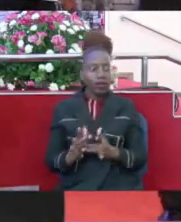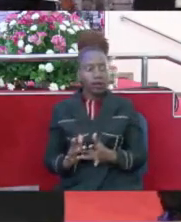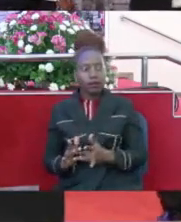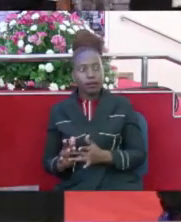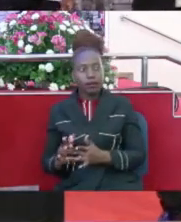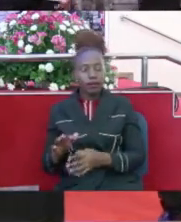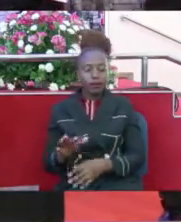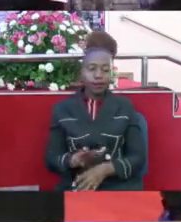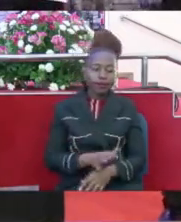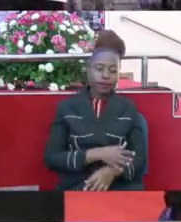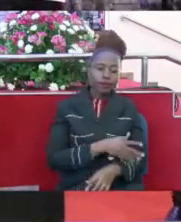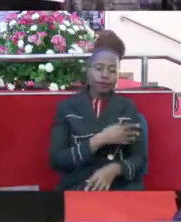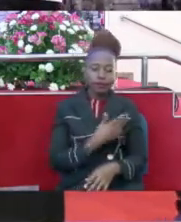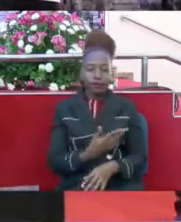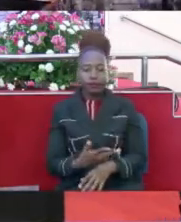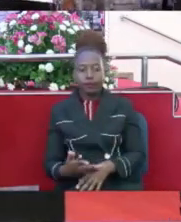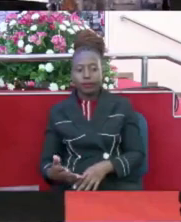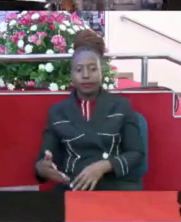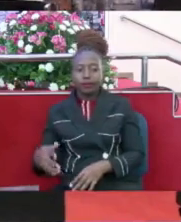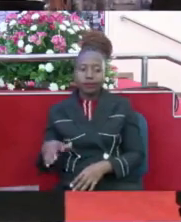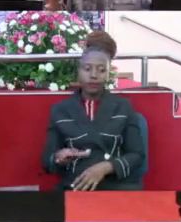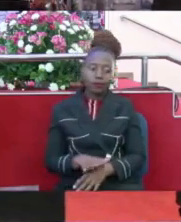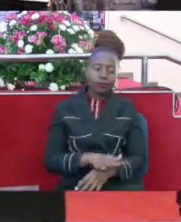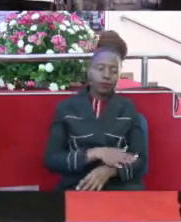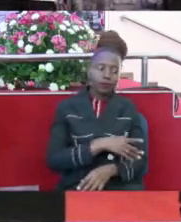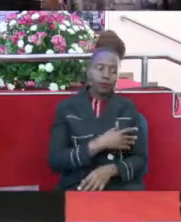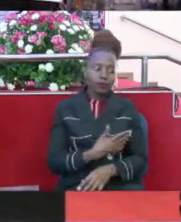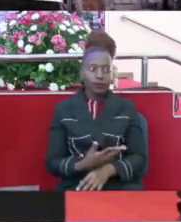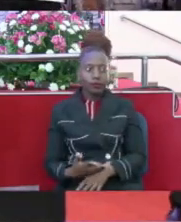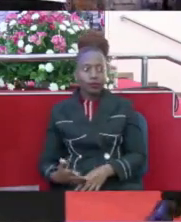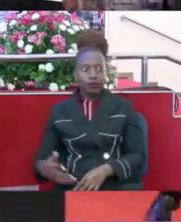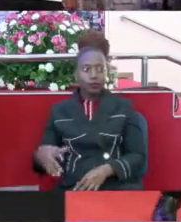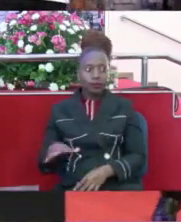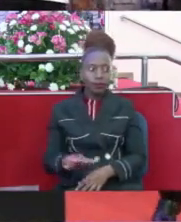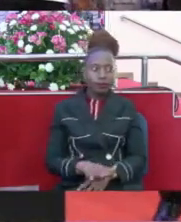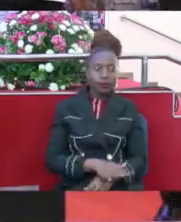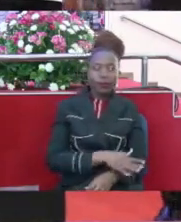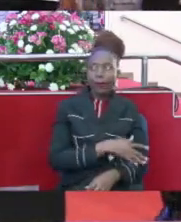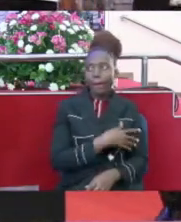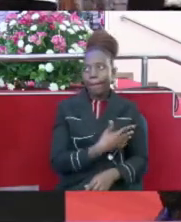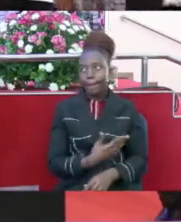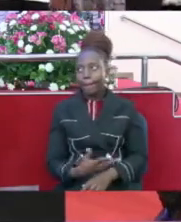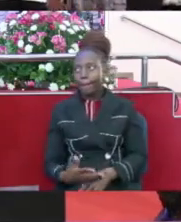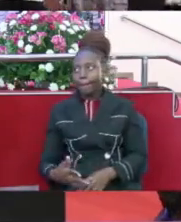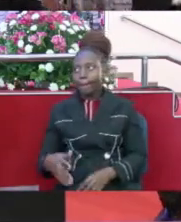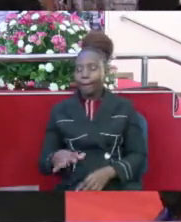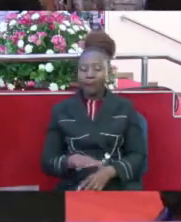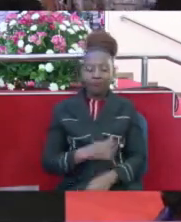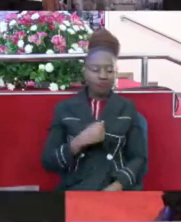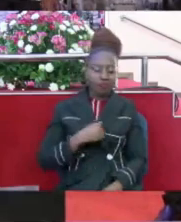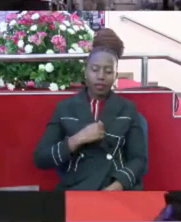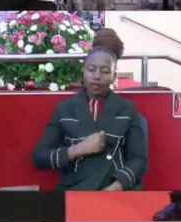Jesus. I'm sorry, Lord, for the thing I've made